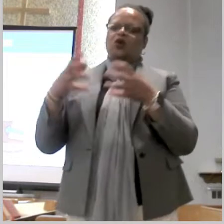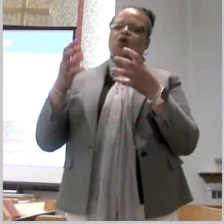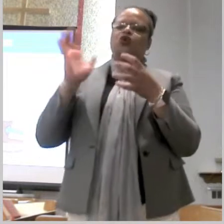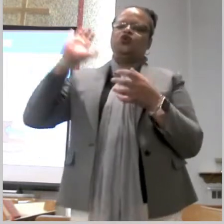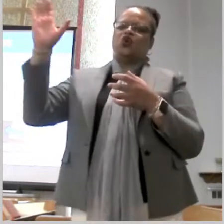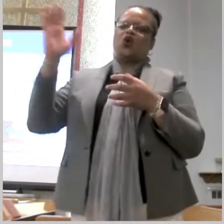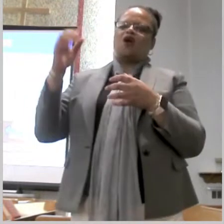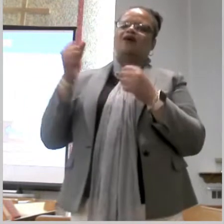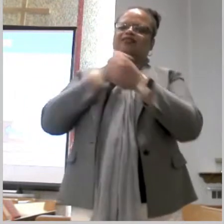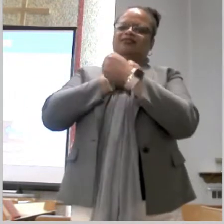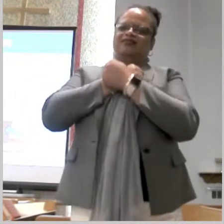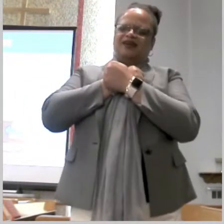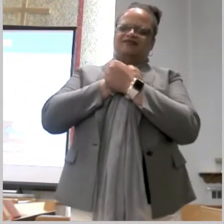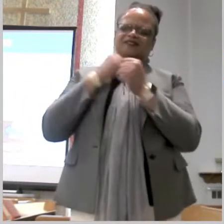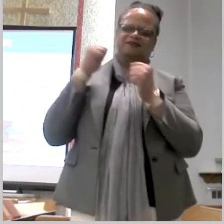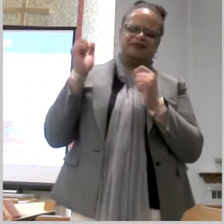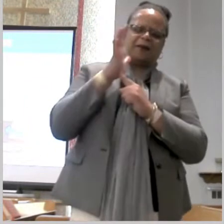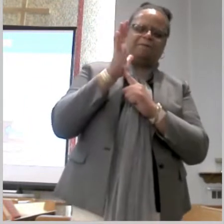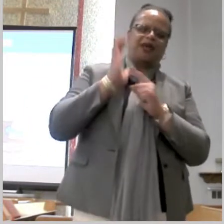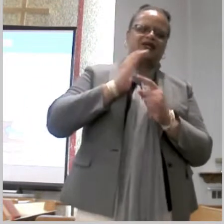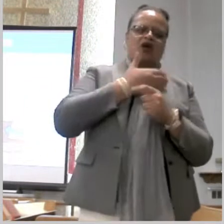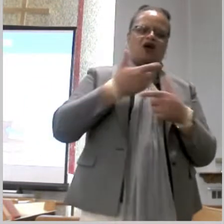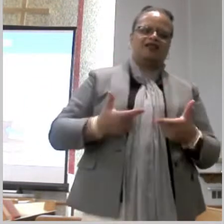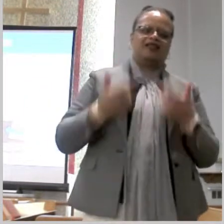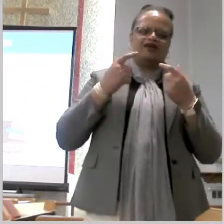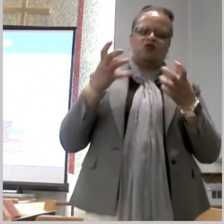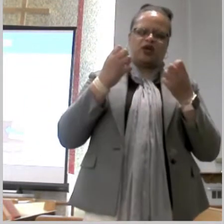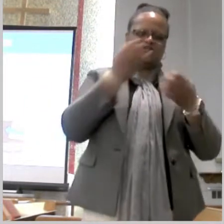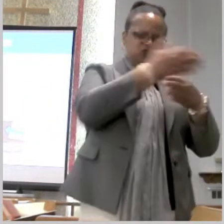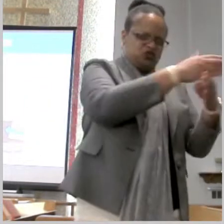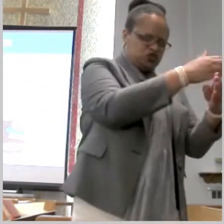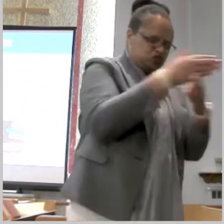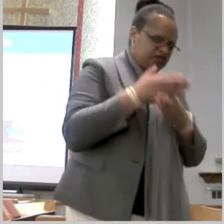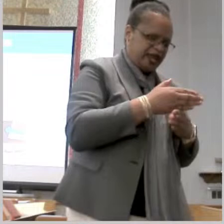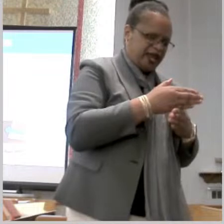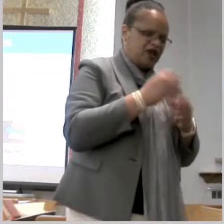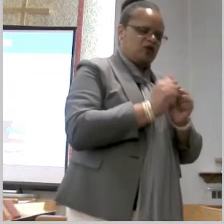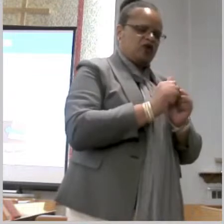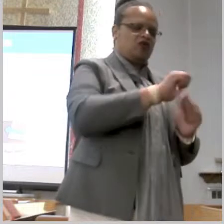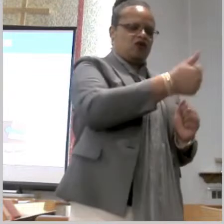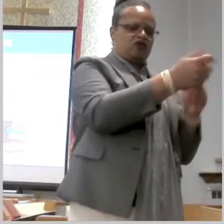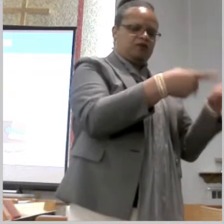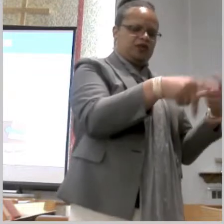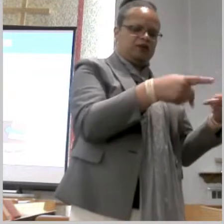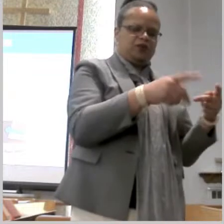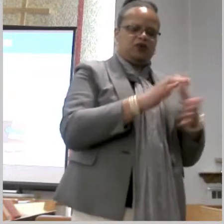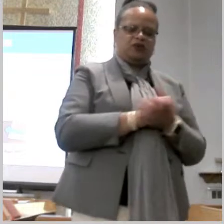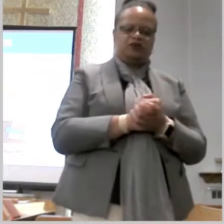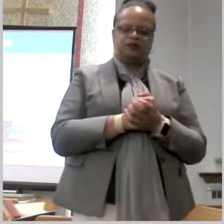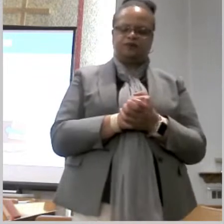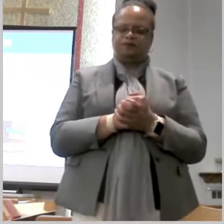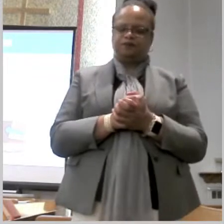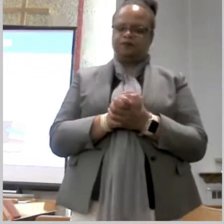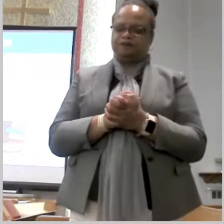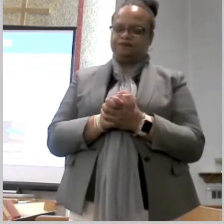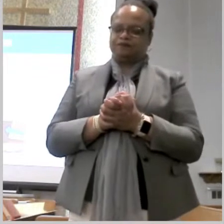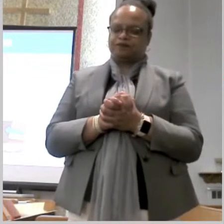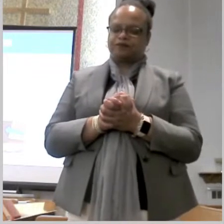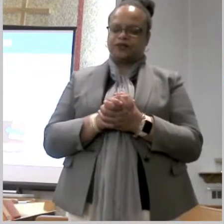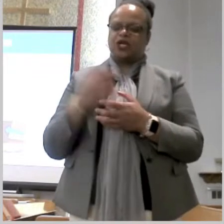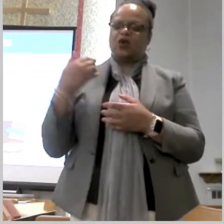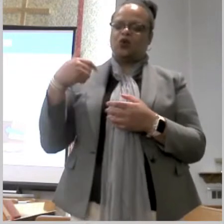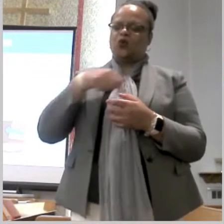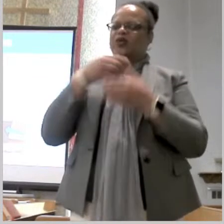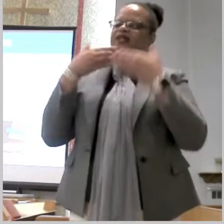and allows us to show that love to others. That's when that masterpiece is complete, when the love impacts us to impact others. We're